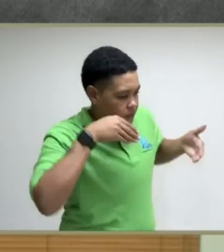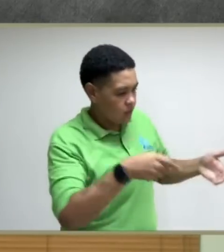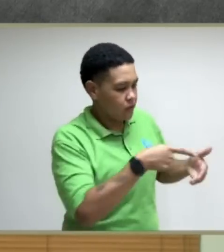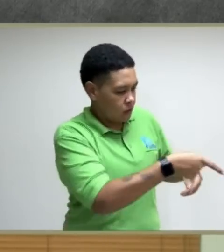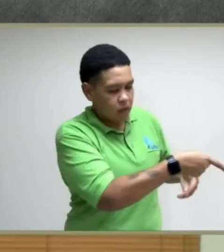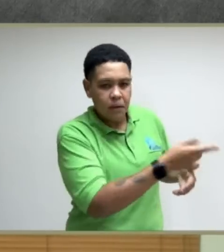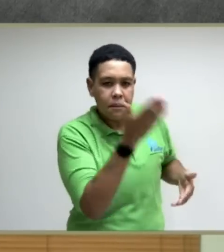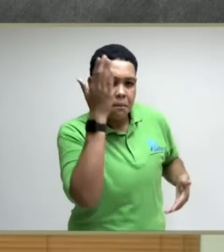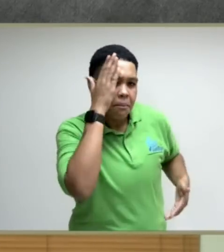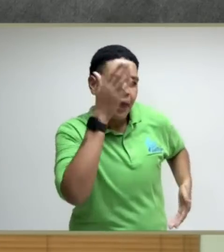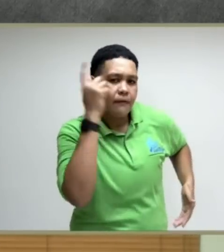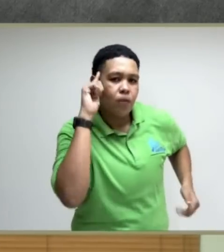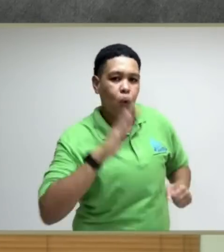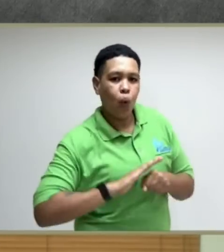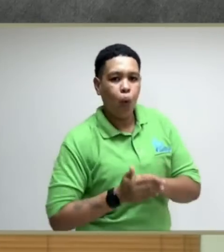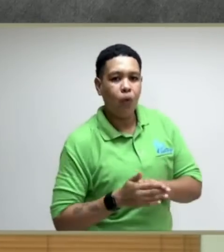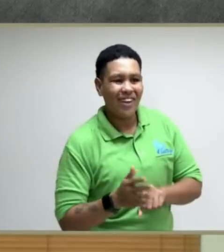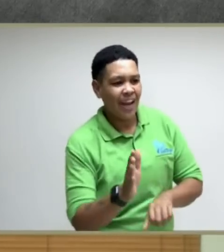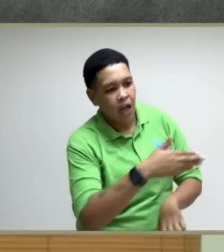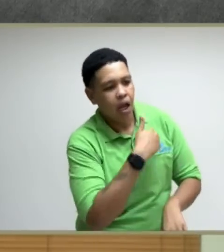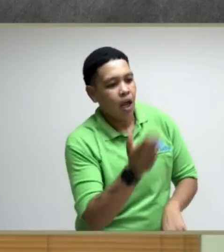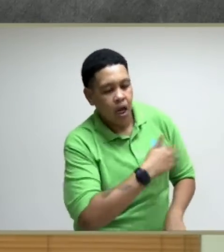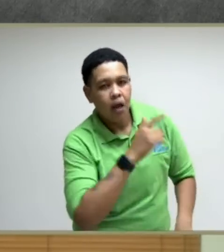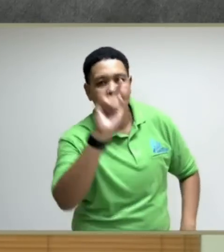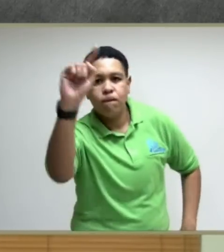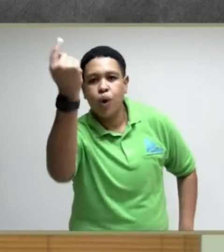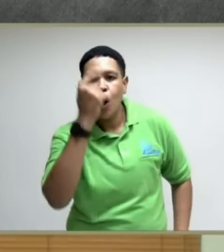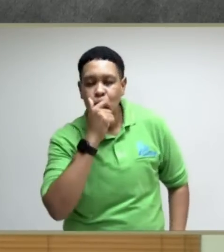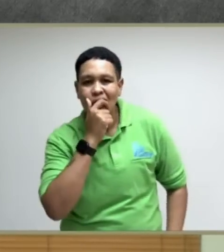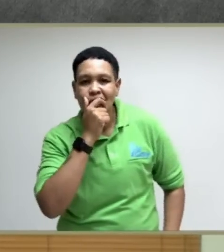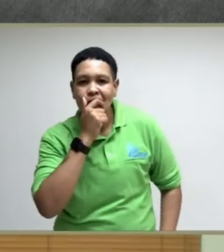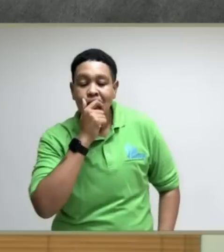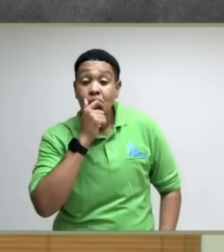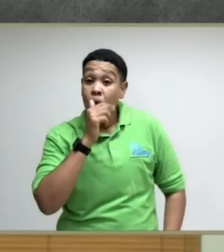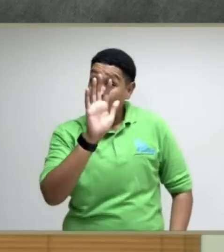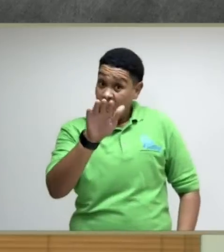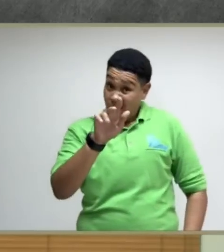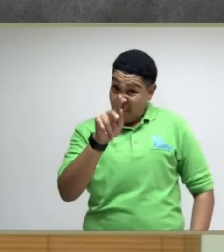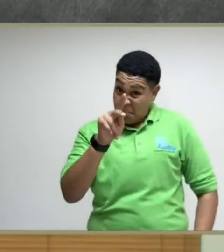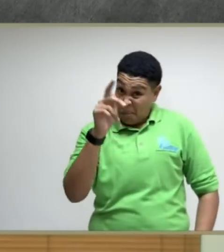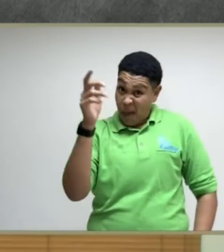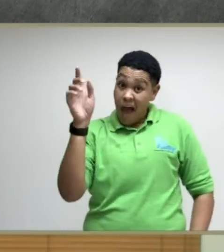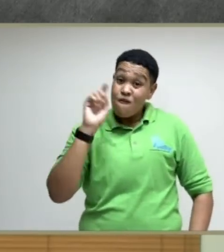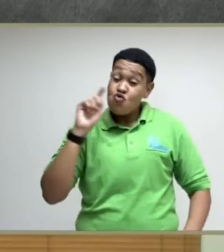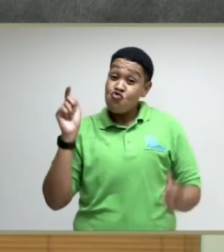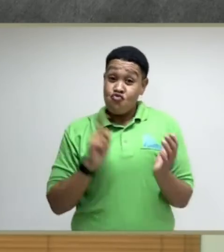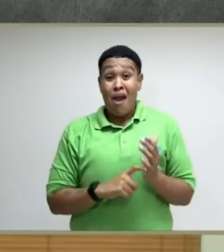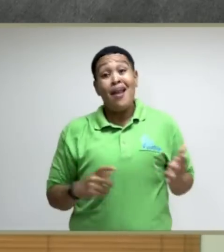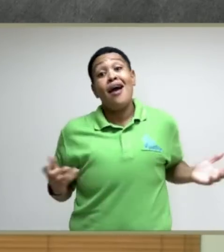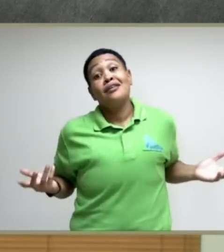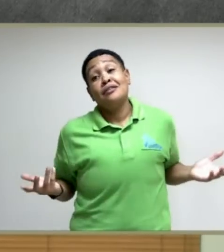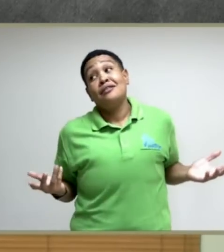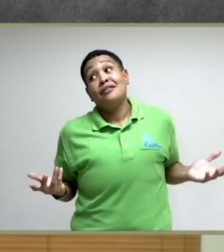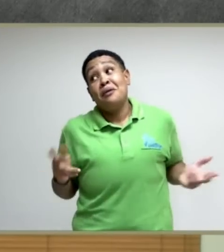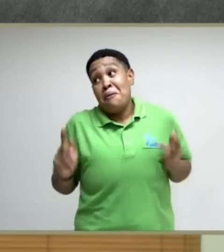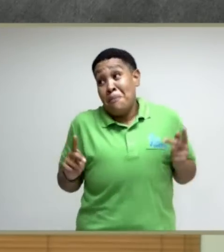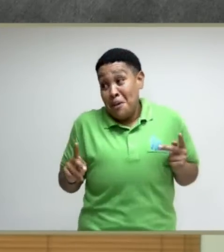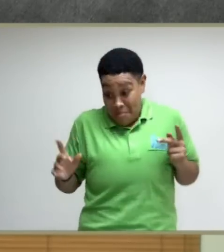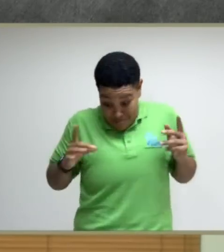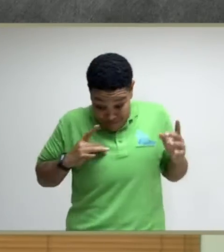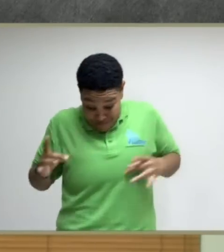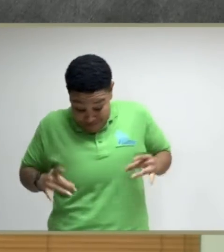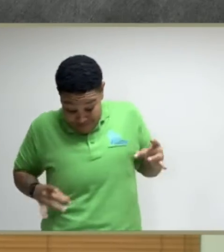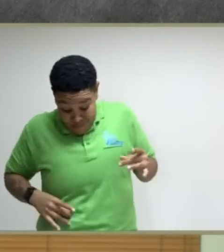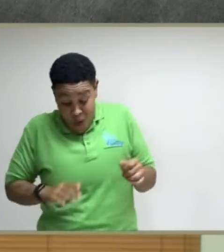these beds. And so persons have to recognize the fact that COVID and persons catching COVID does not just